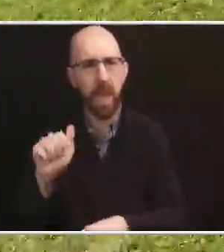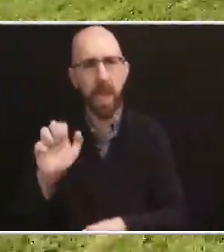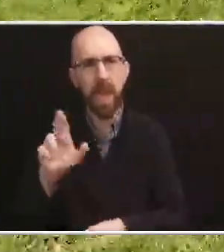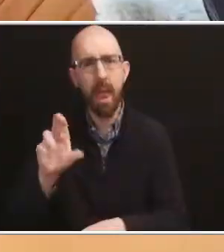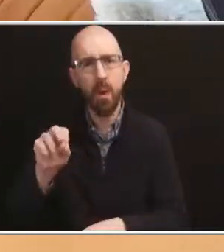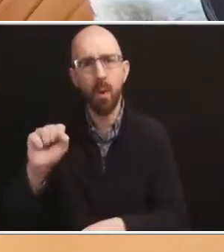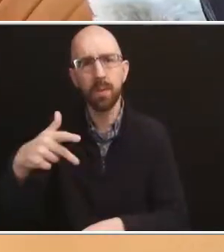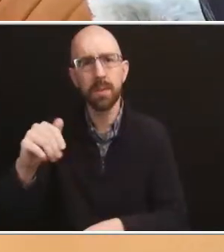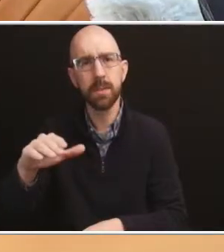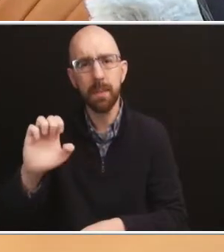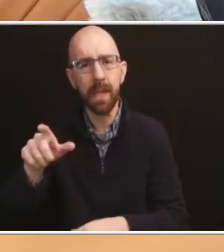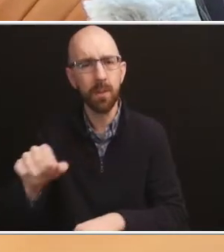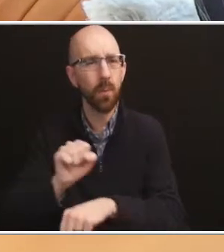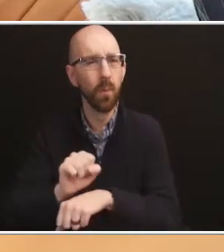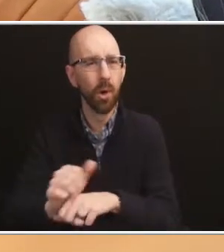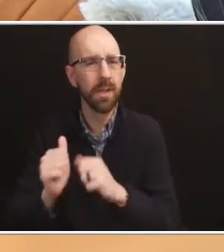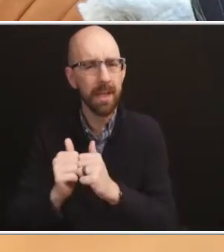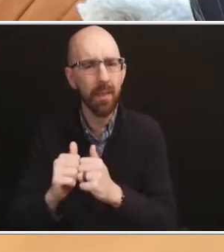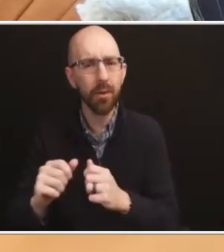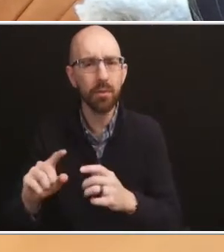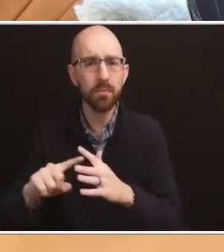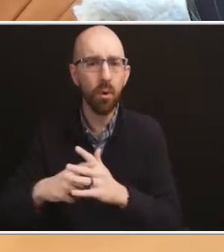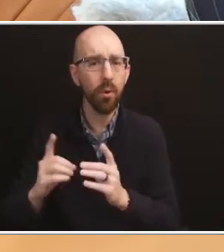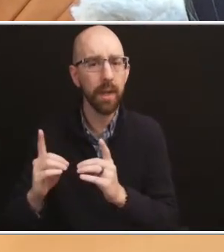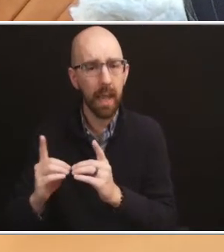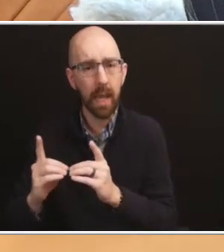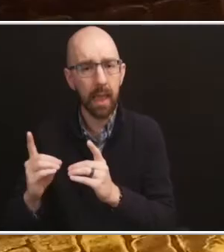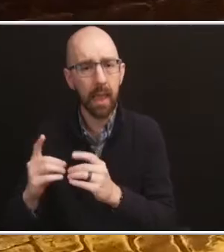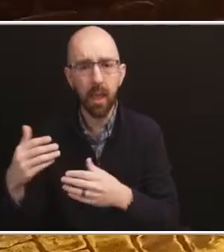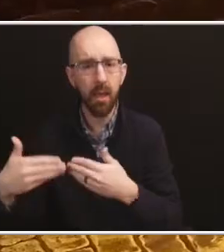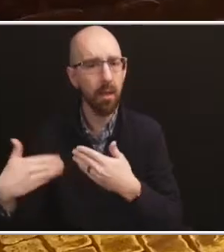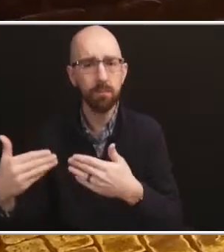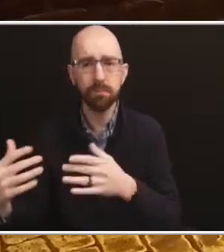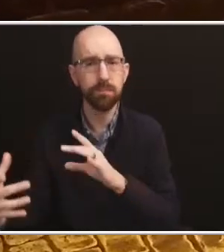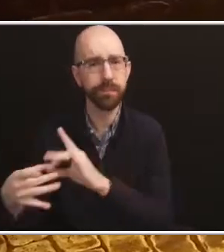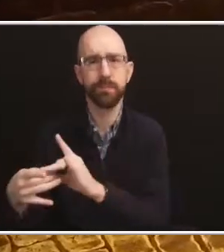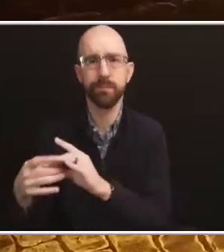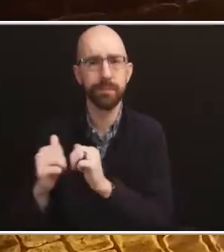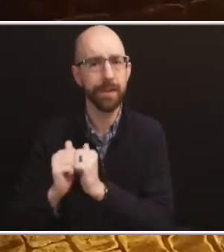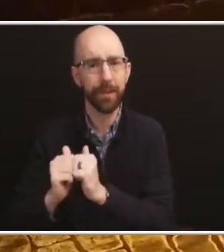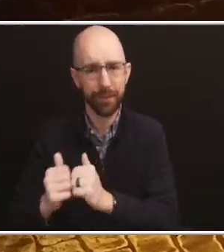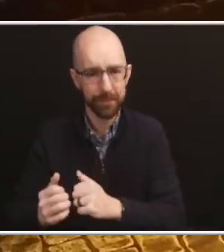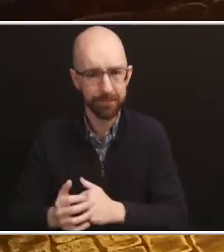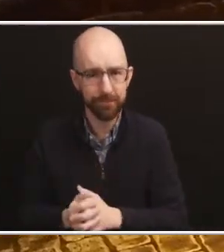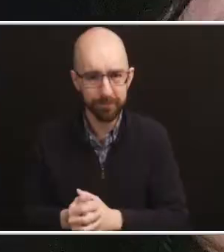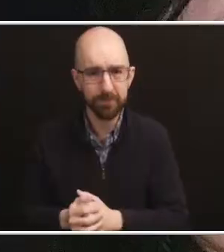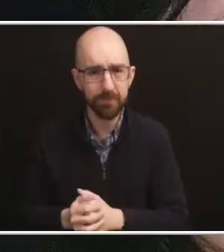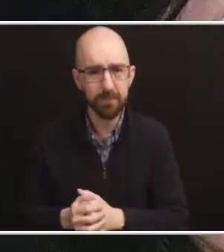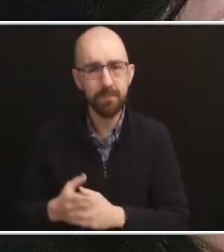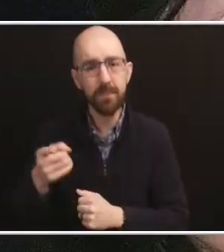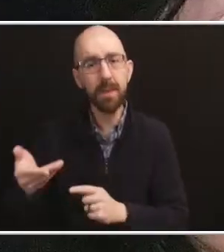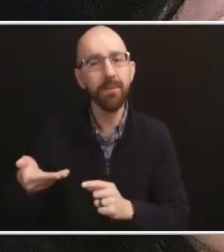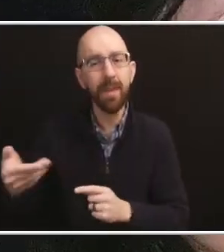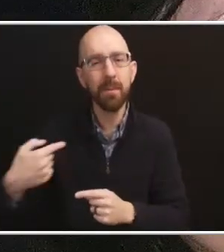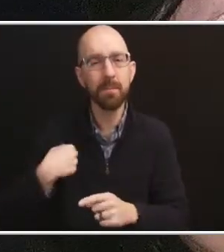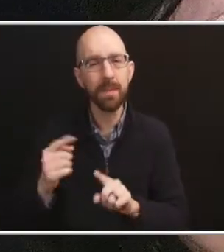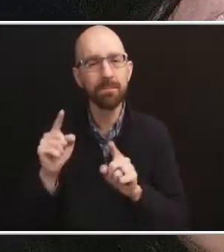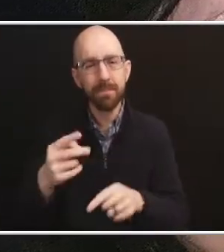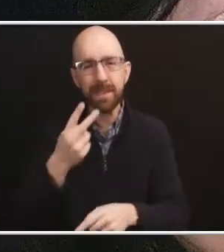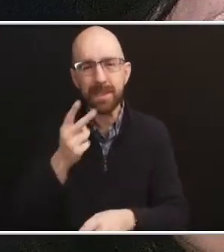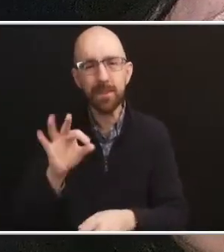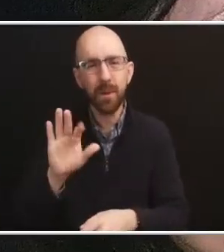started going out a little bit, and pretty much got attached. He had invited me out to see one of